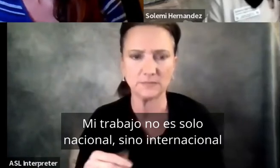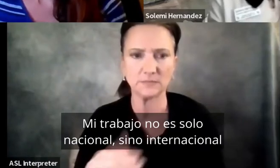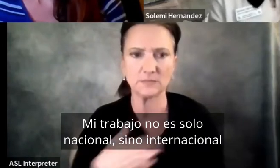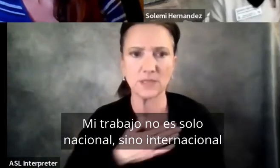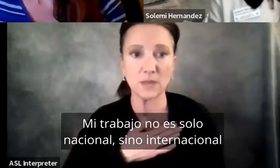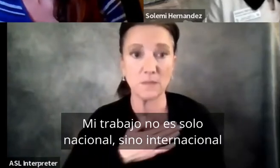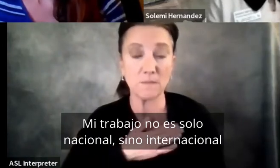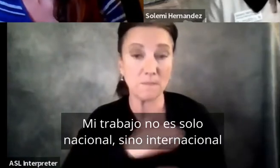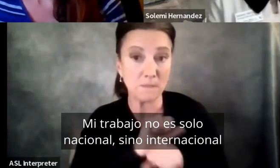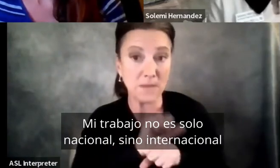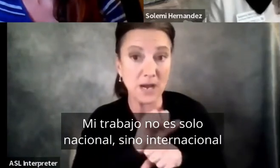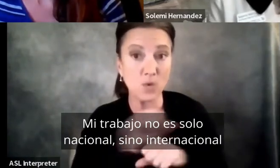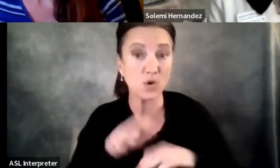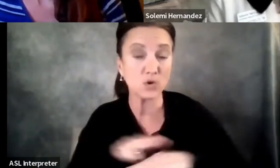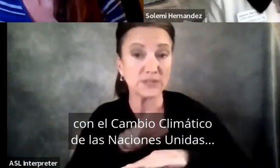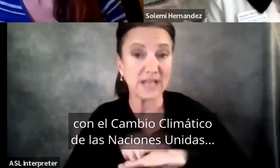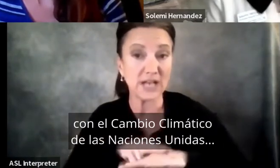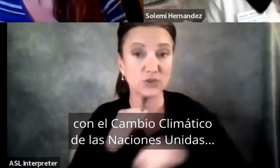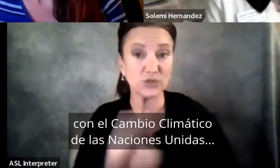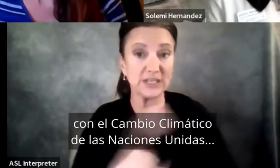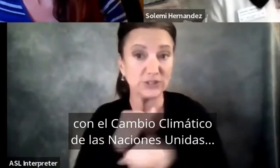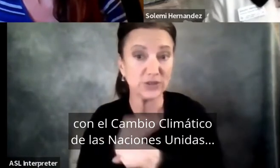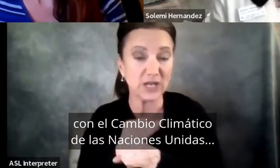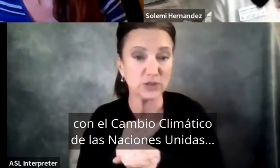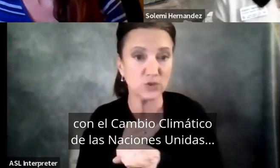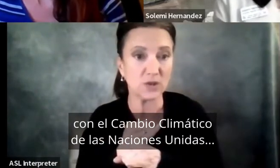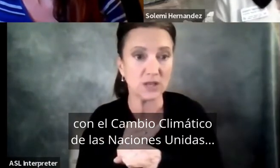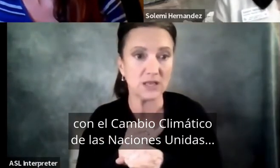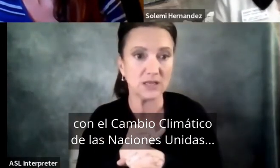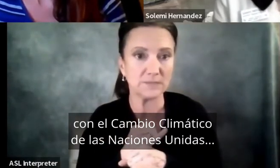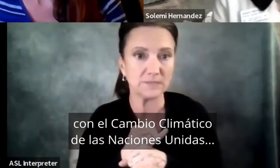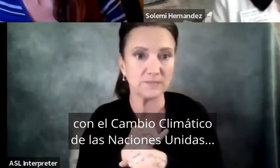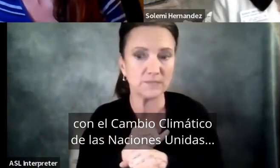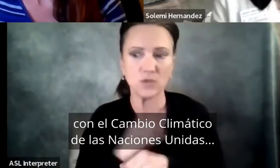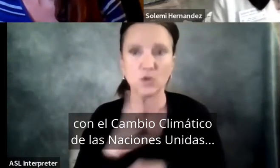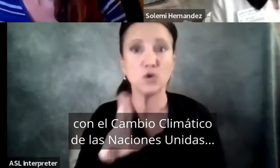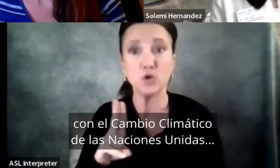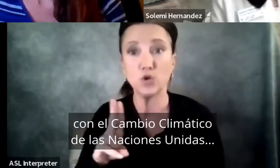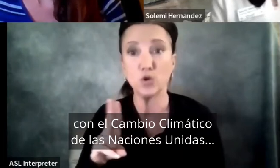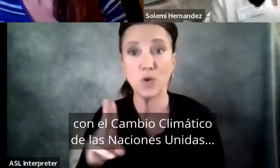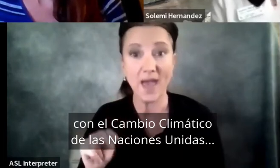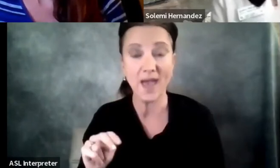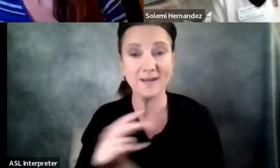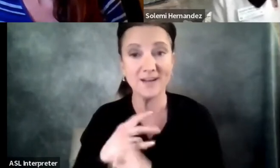not just national, but international with the United Nations